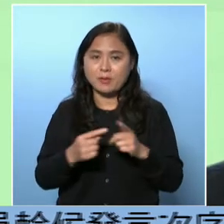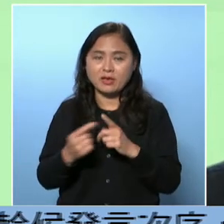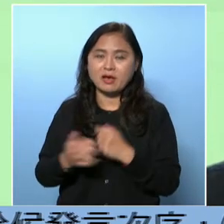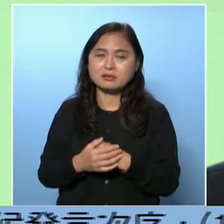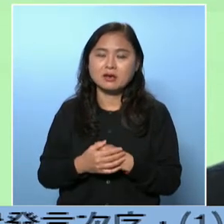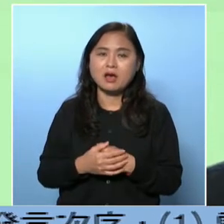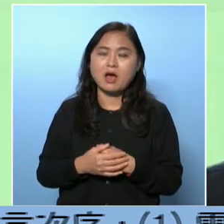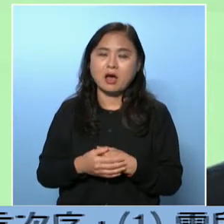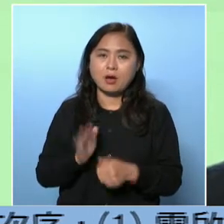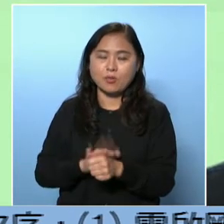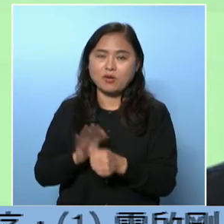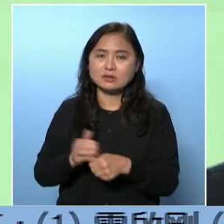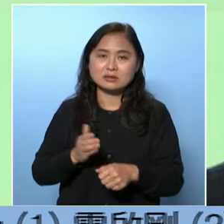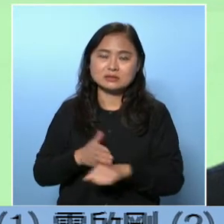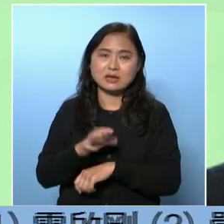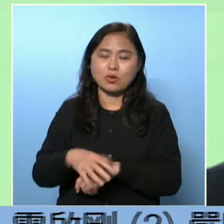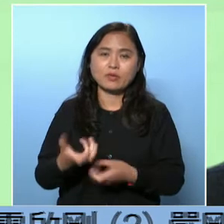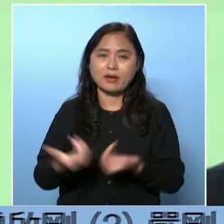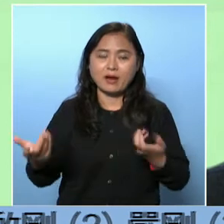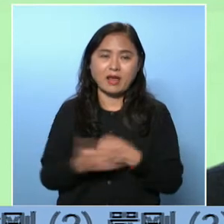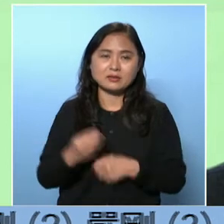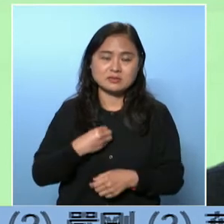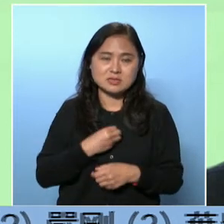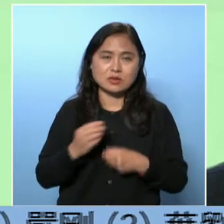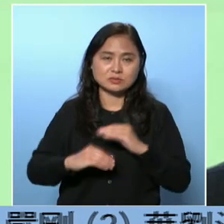groups and attesting that